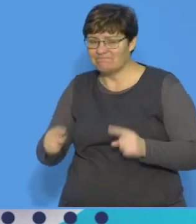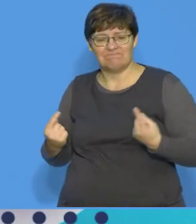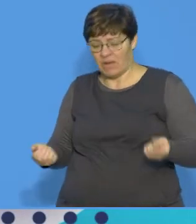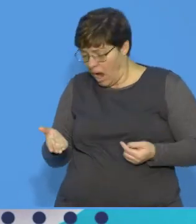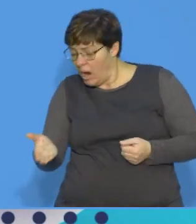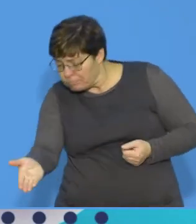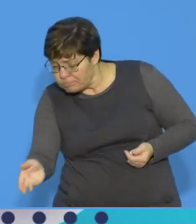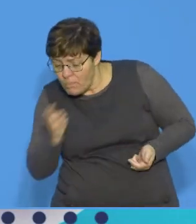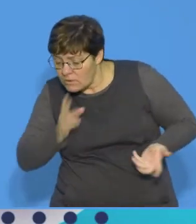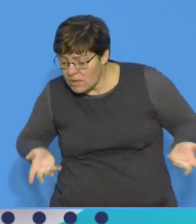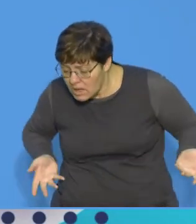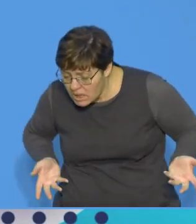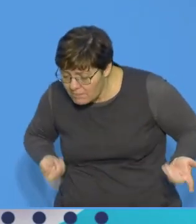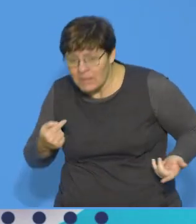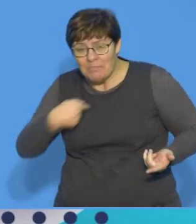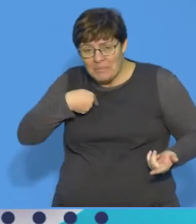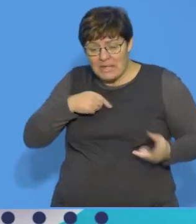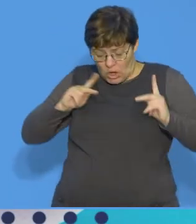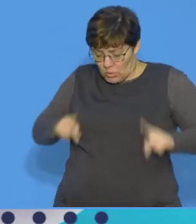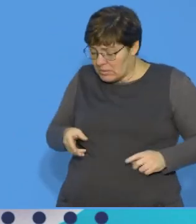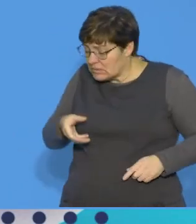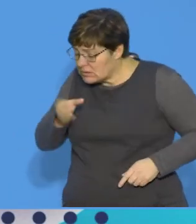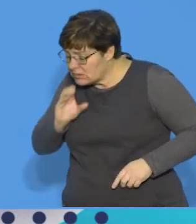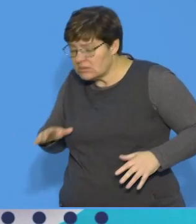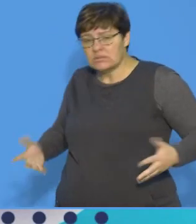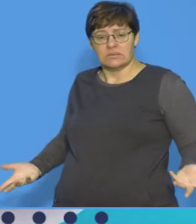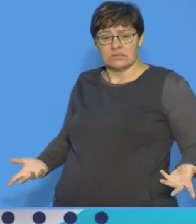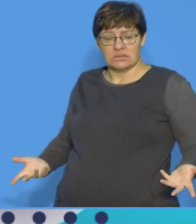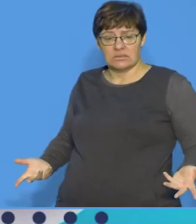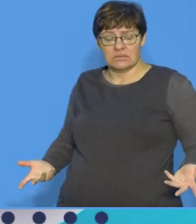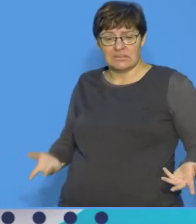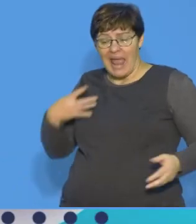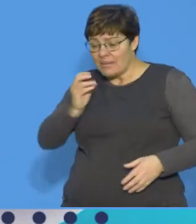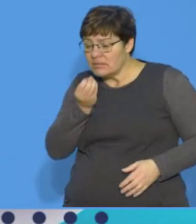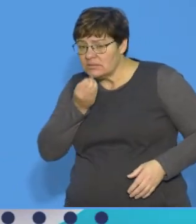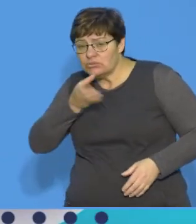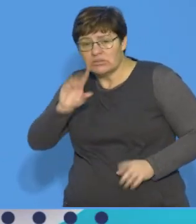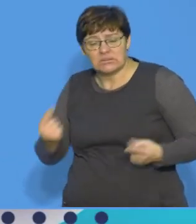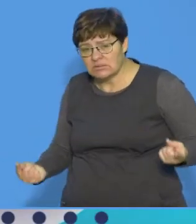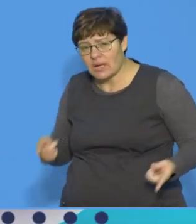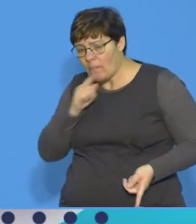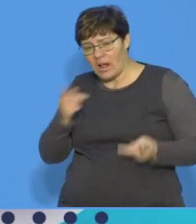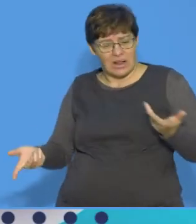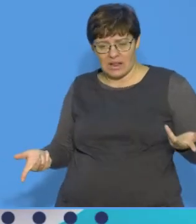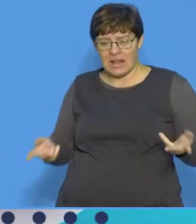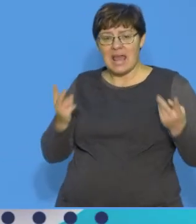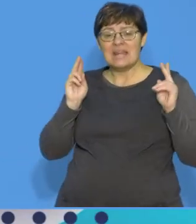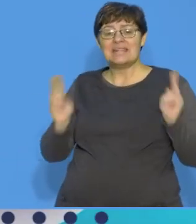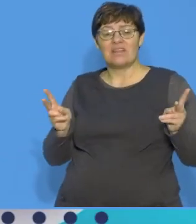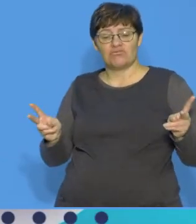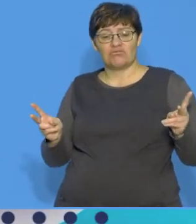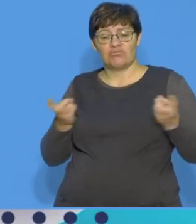there, it's undrinkable or unusable, and so therefore the natural resource has